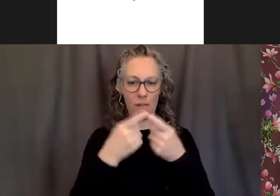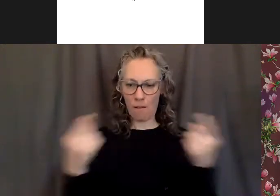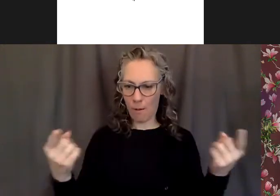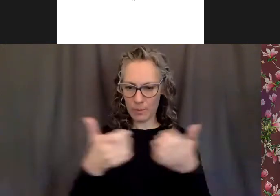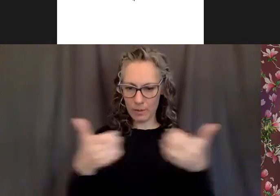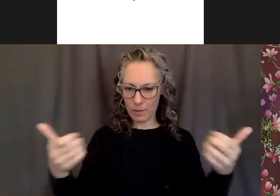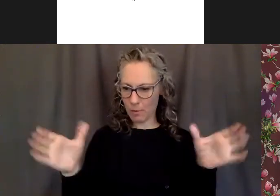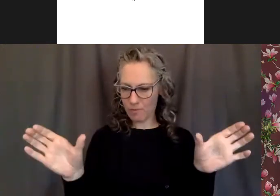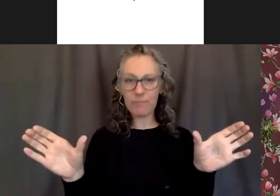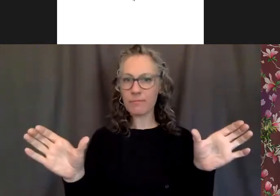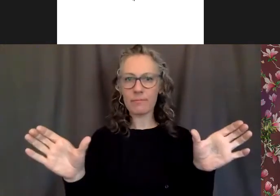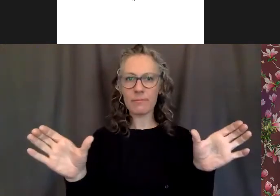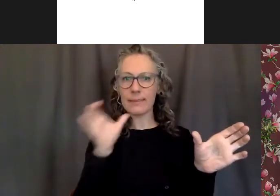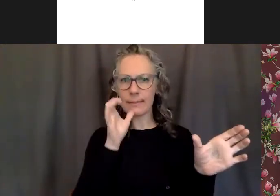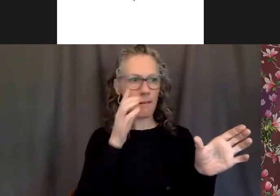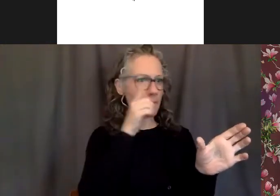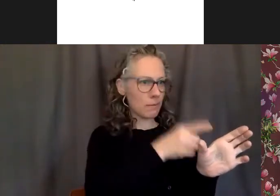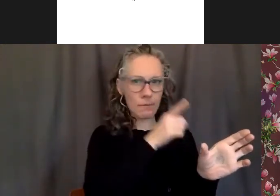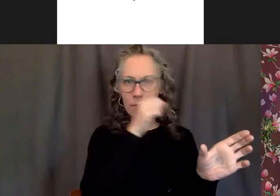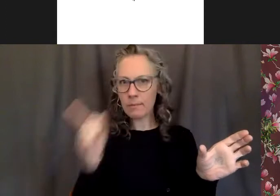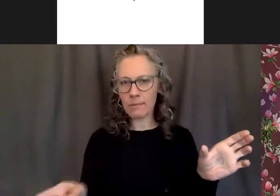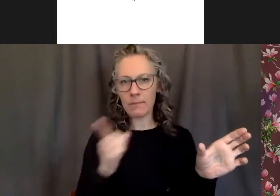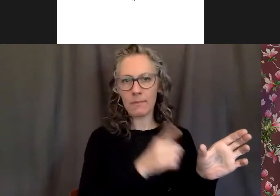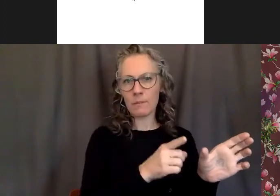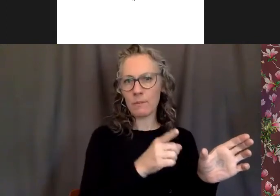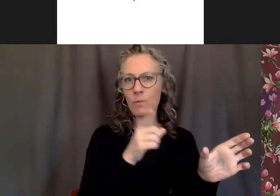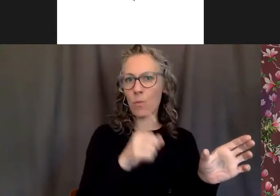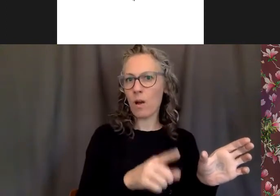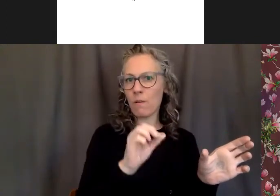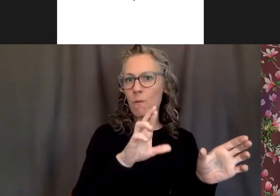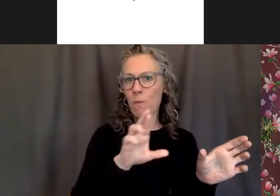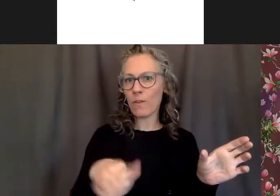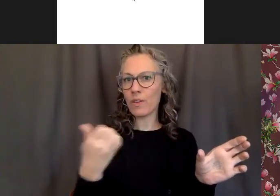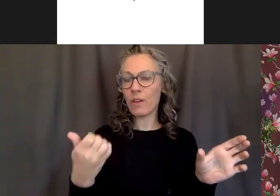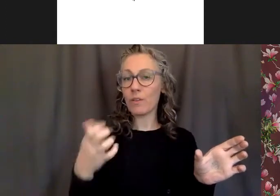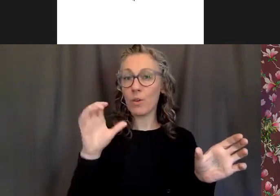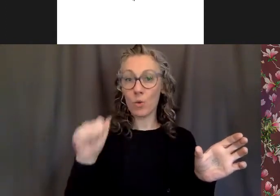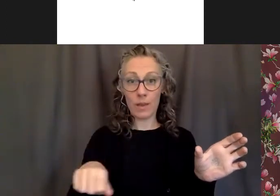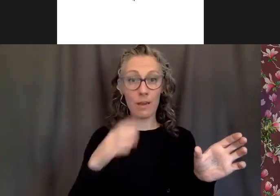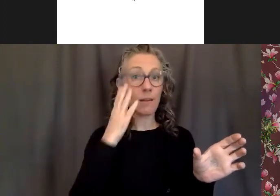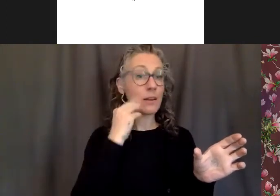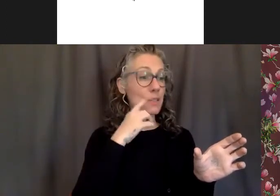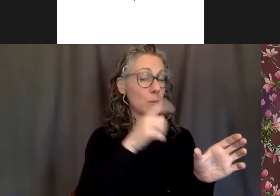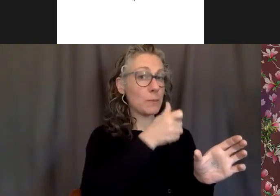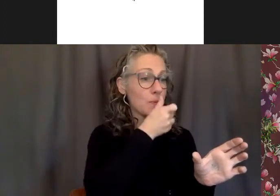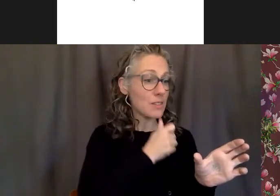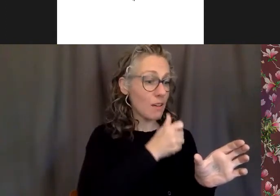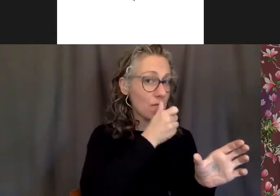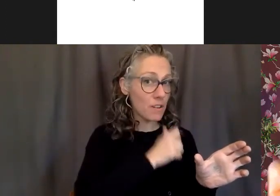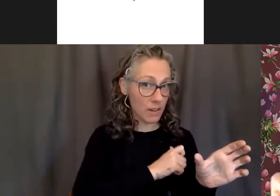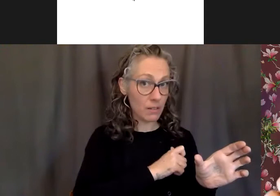not one or the other. So you can be in the experience of your suffering from